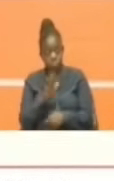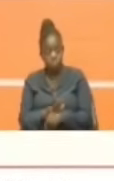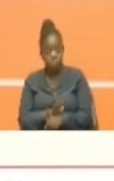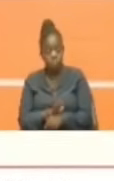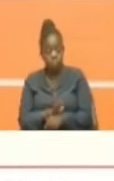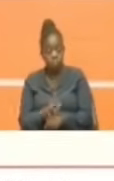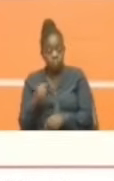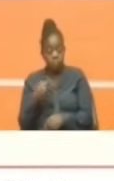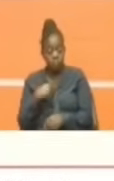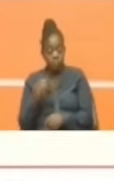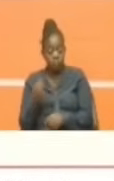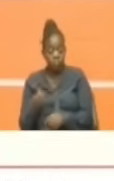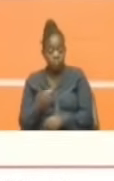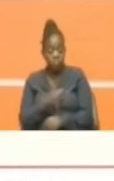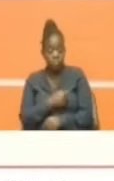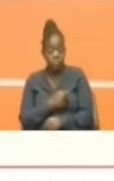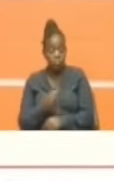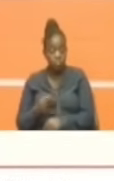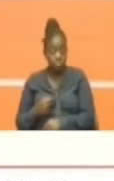nze ne maama